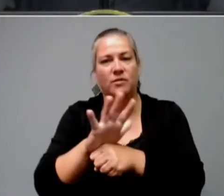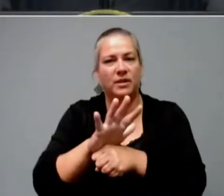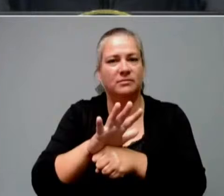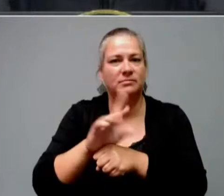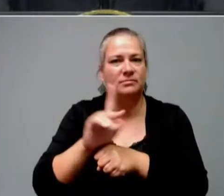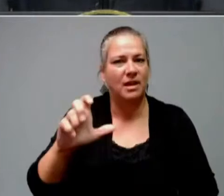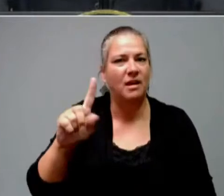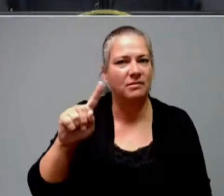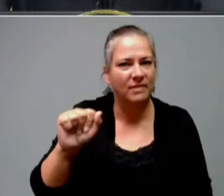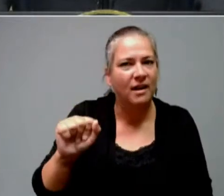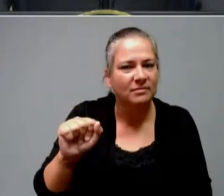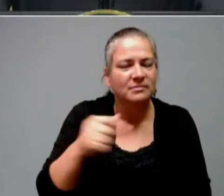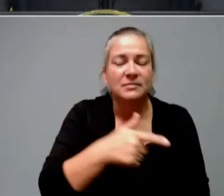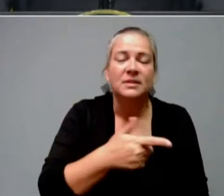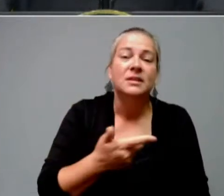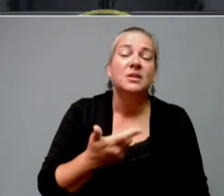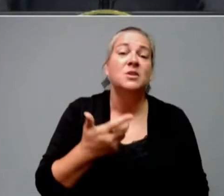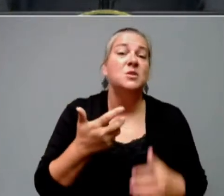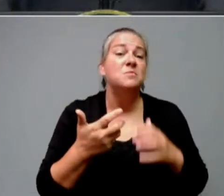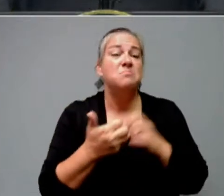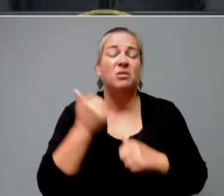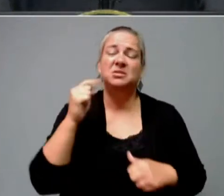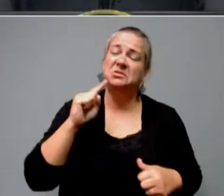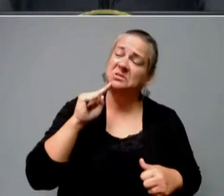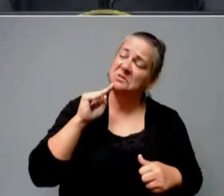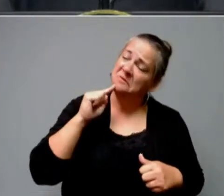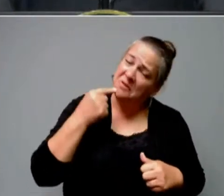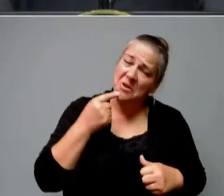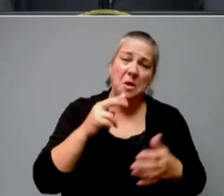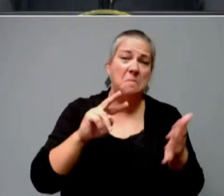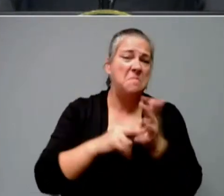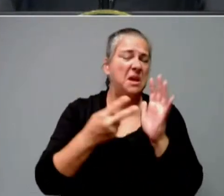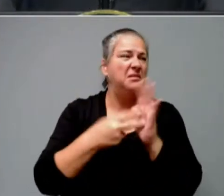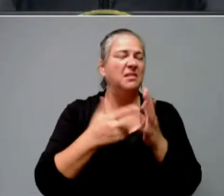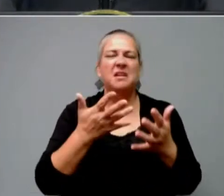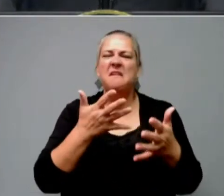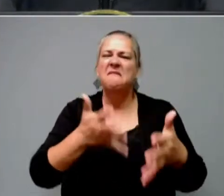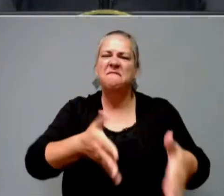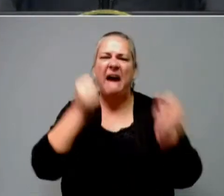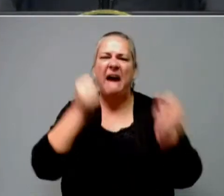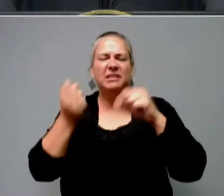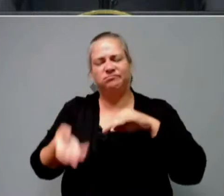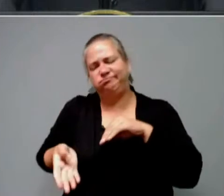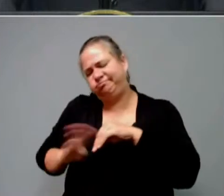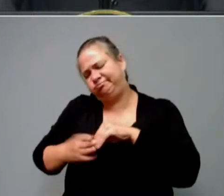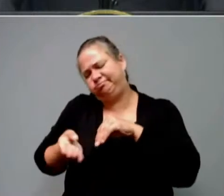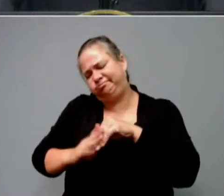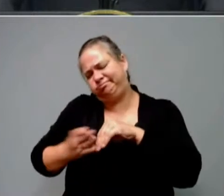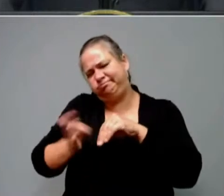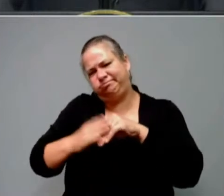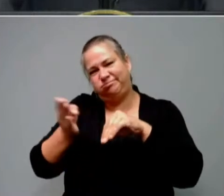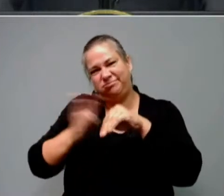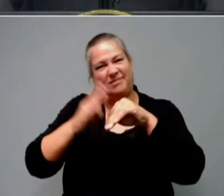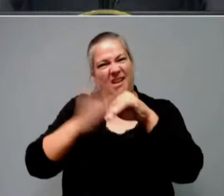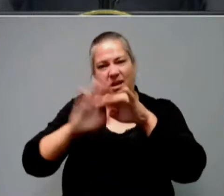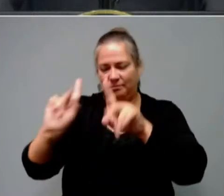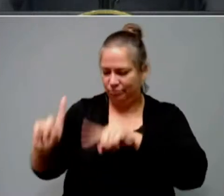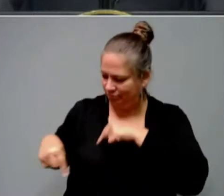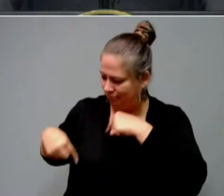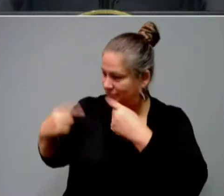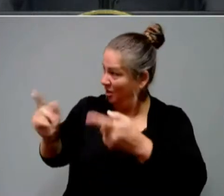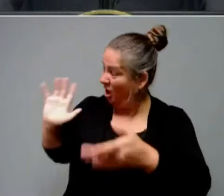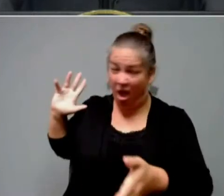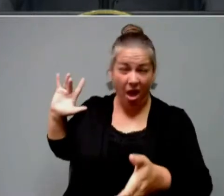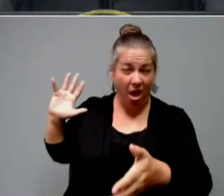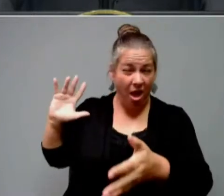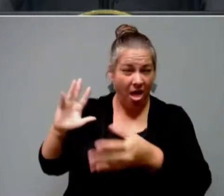most severe escalation, meaning the most rapid rise in cases that we have seen to date.